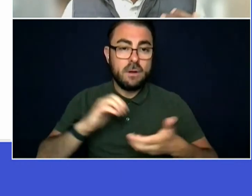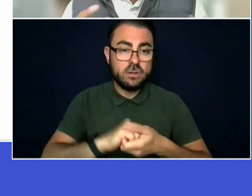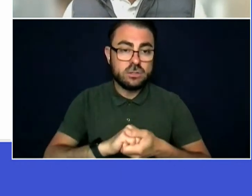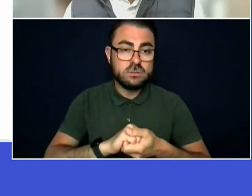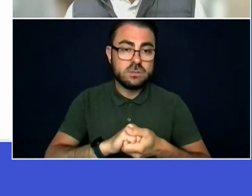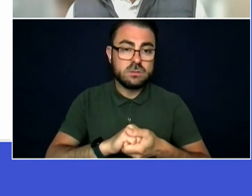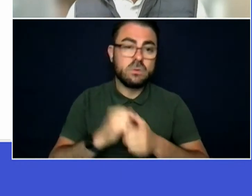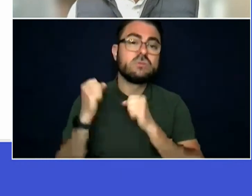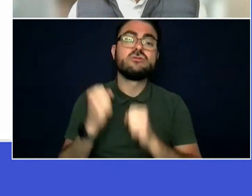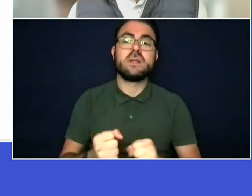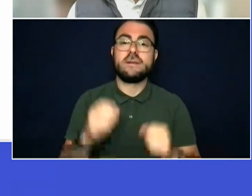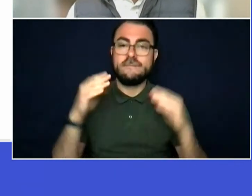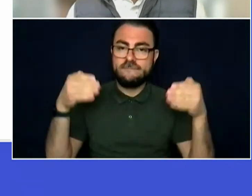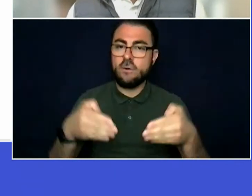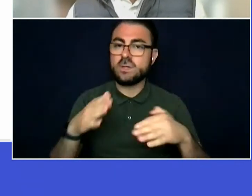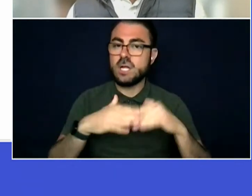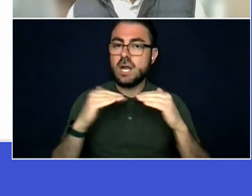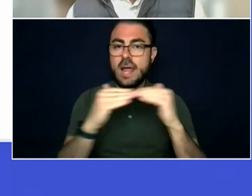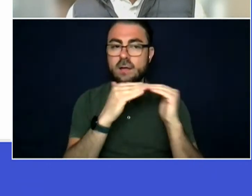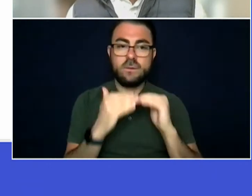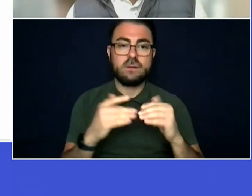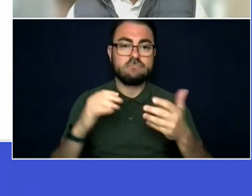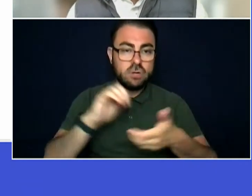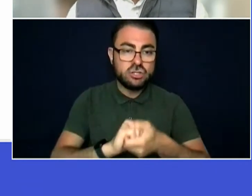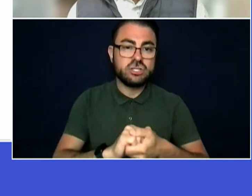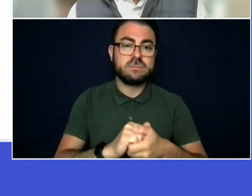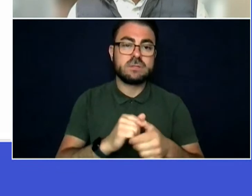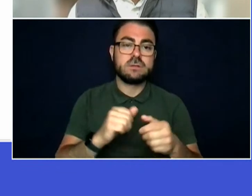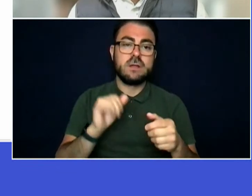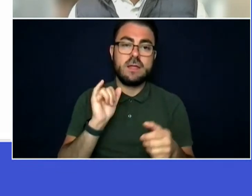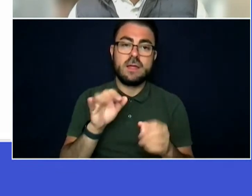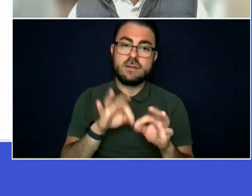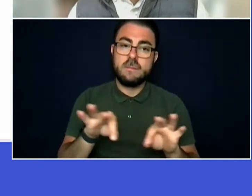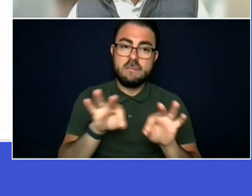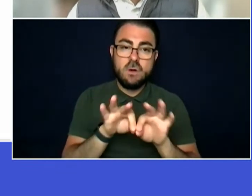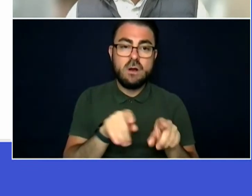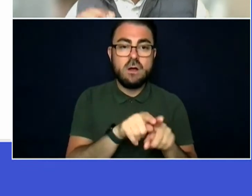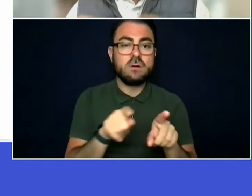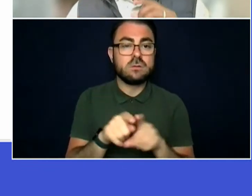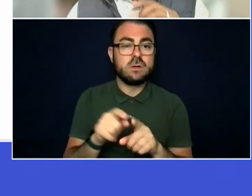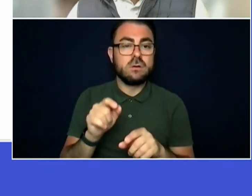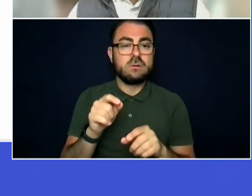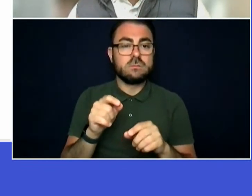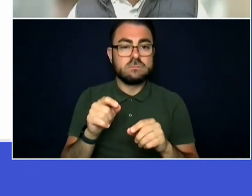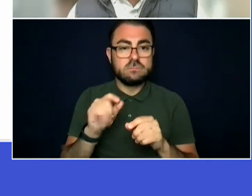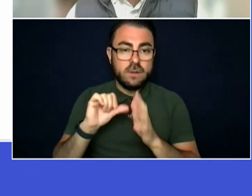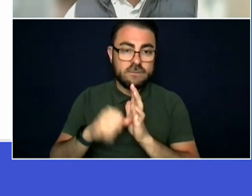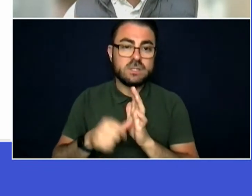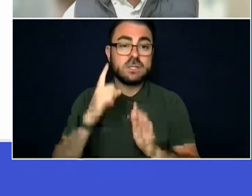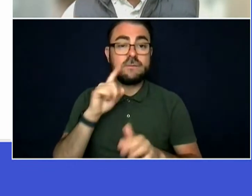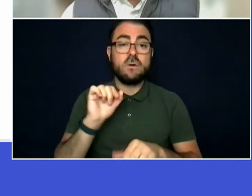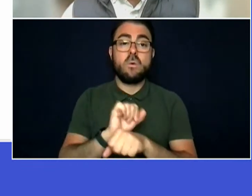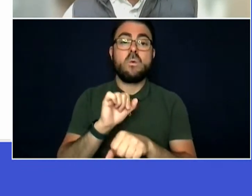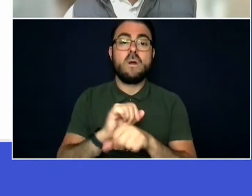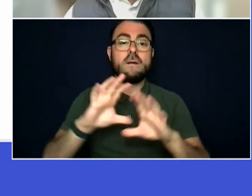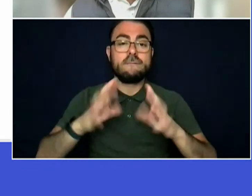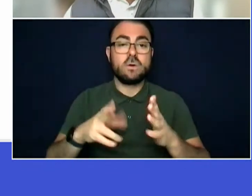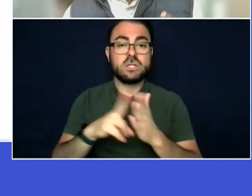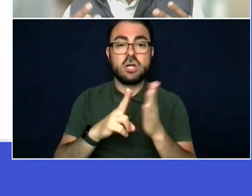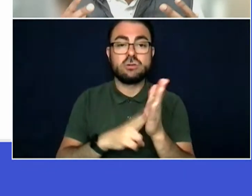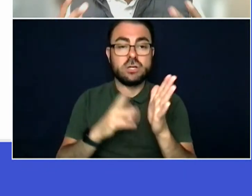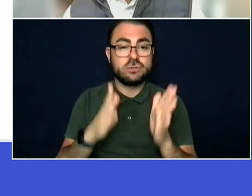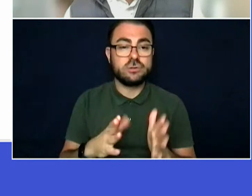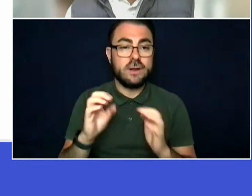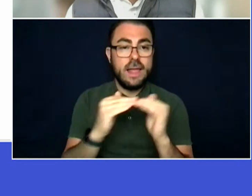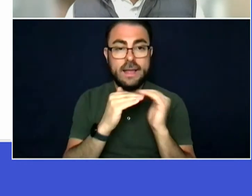programs. We emphasize the importance of workforce and contractor equity throughout the program and spoke to it in several parts of the program, as